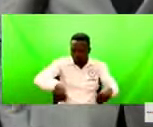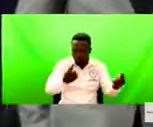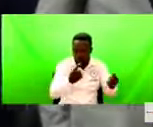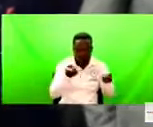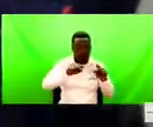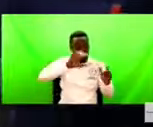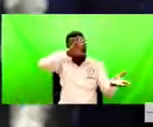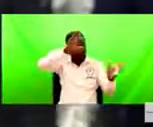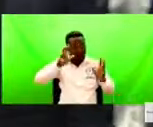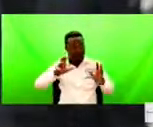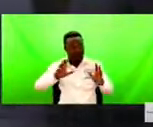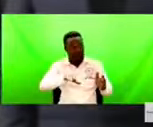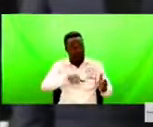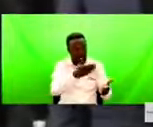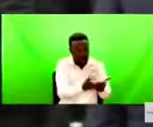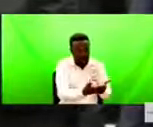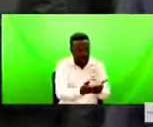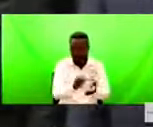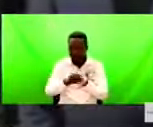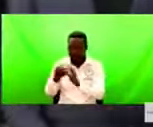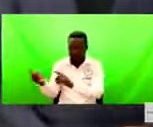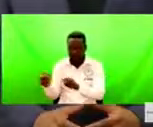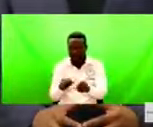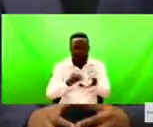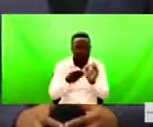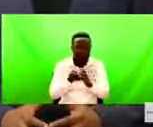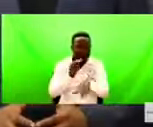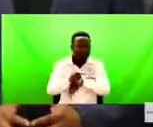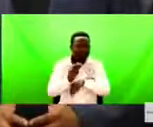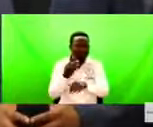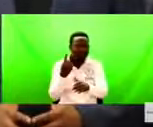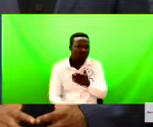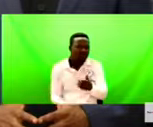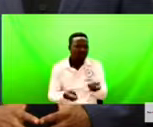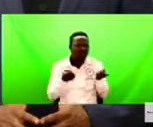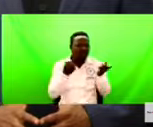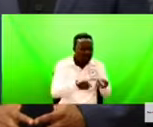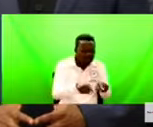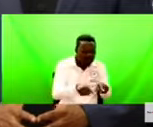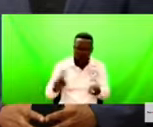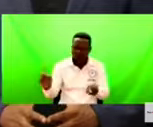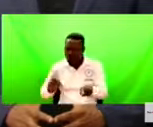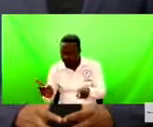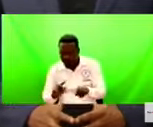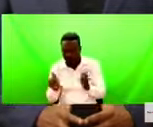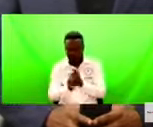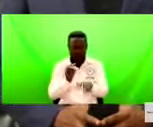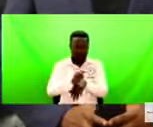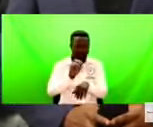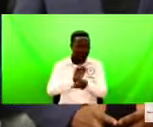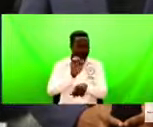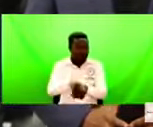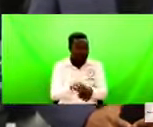cloud settles, they camp. Ministry is whenever and wherever.